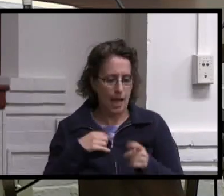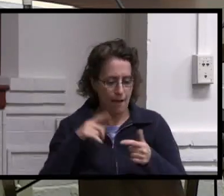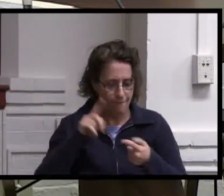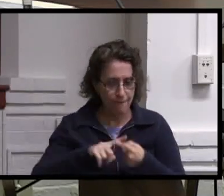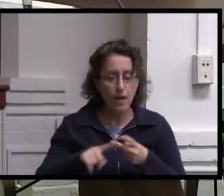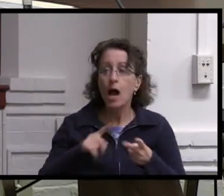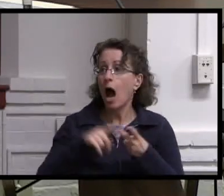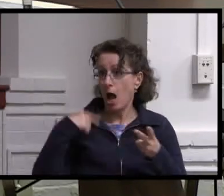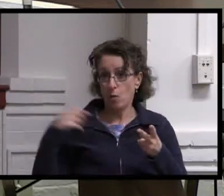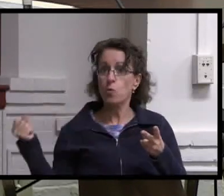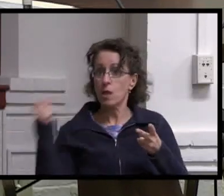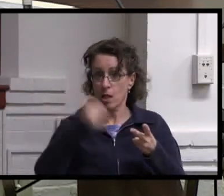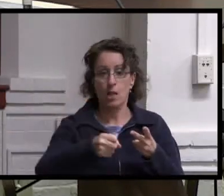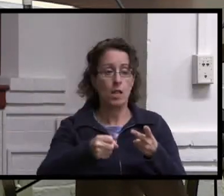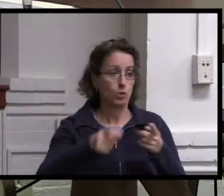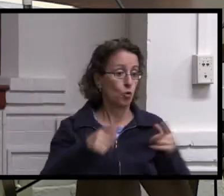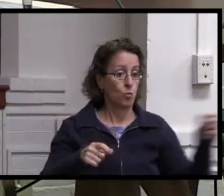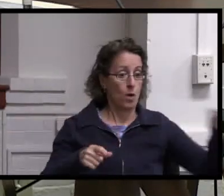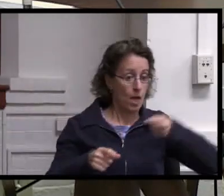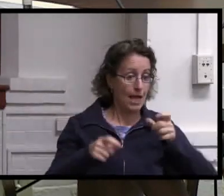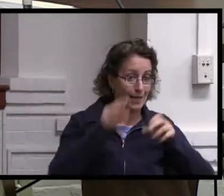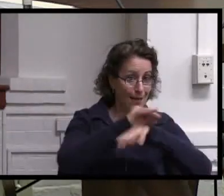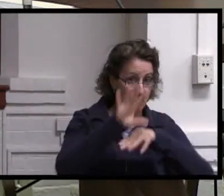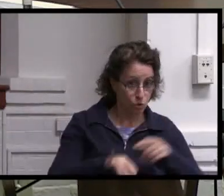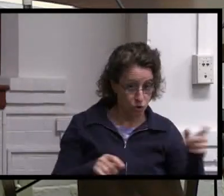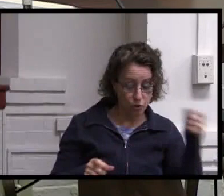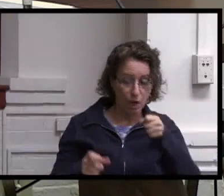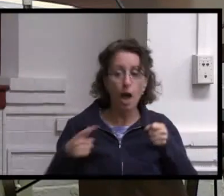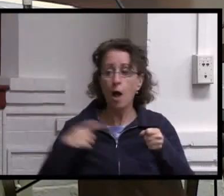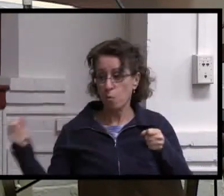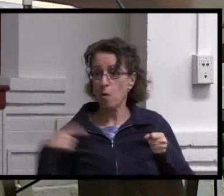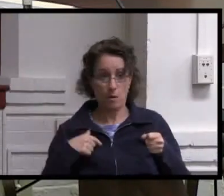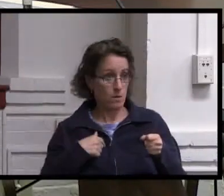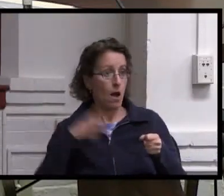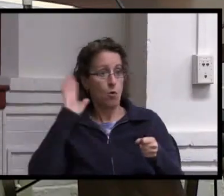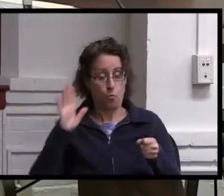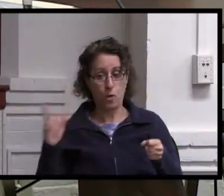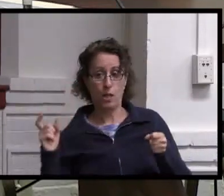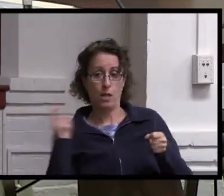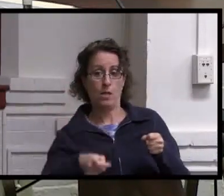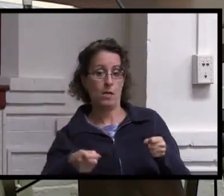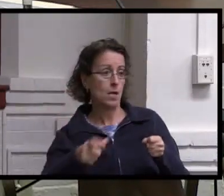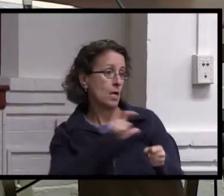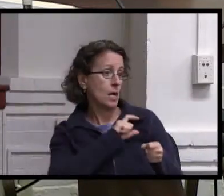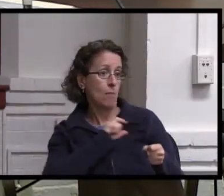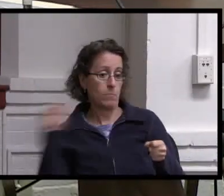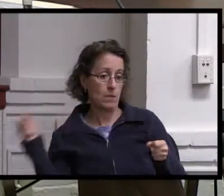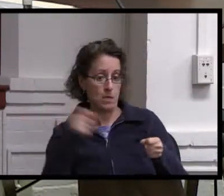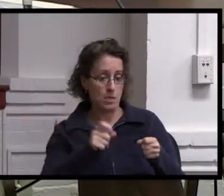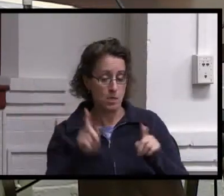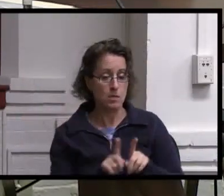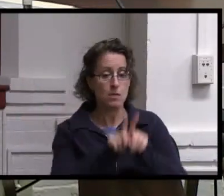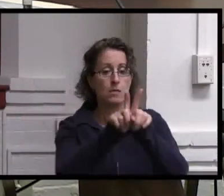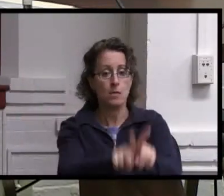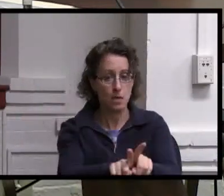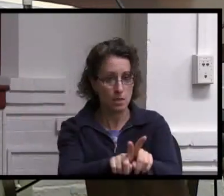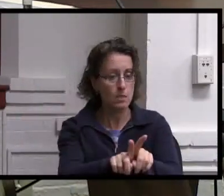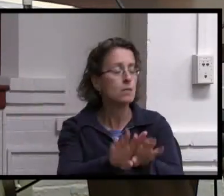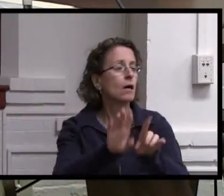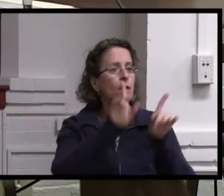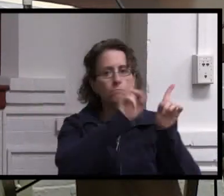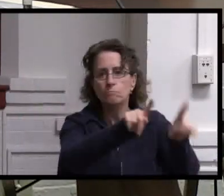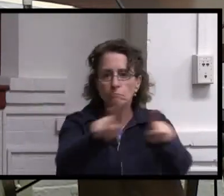out and to make contact. And then it can become more formal as we find out where we need to